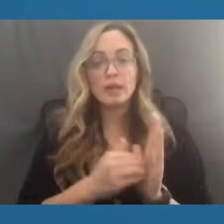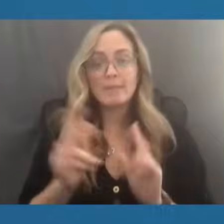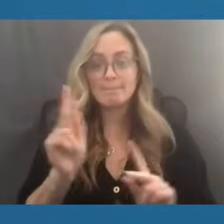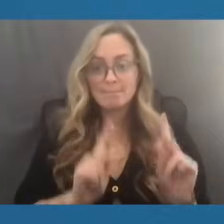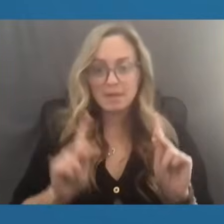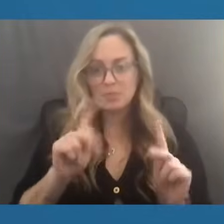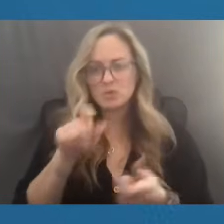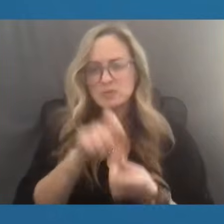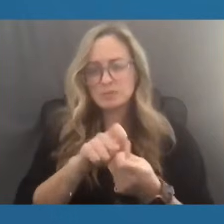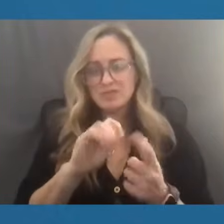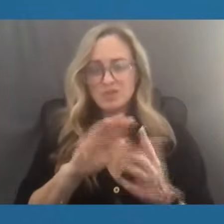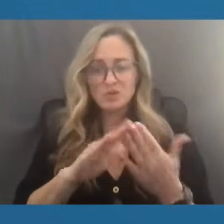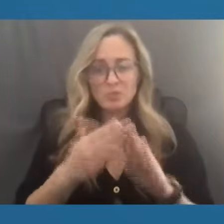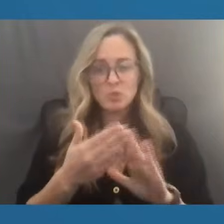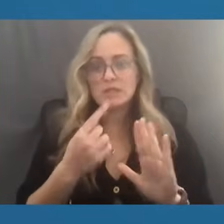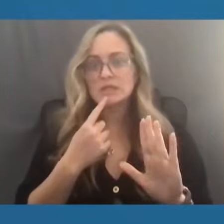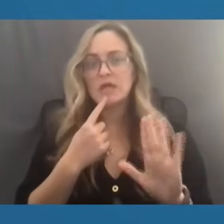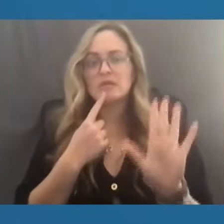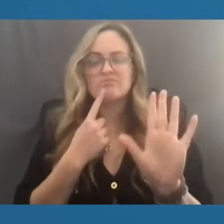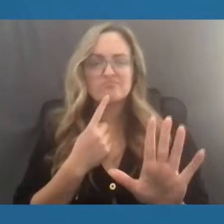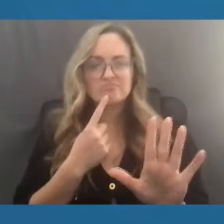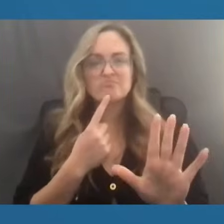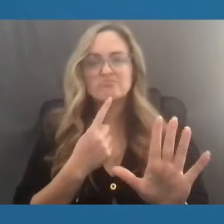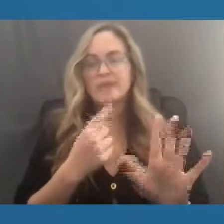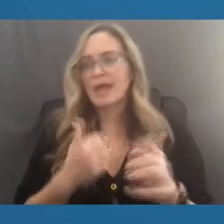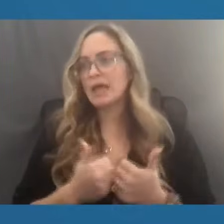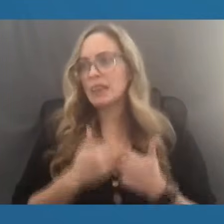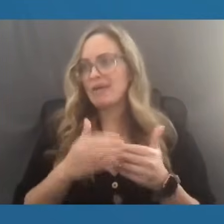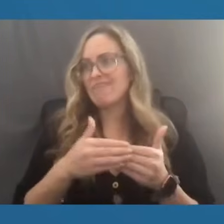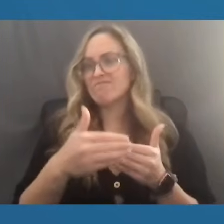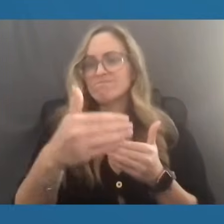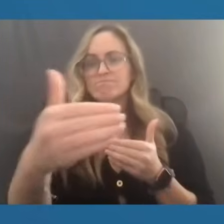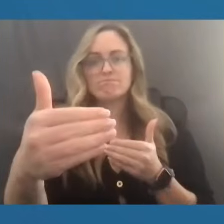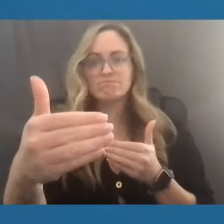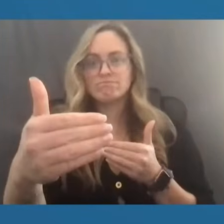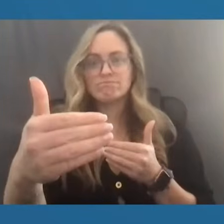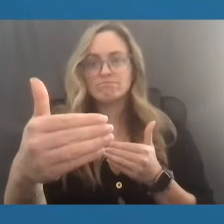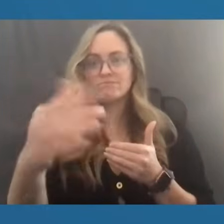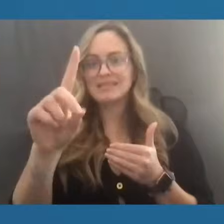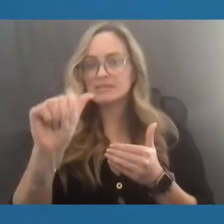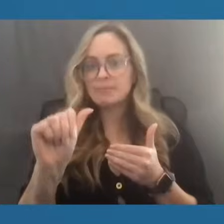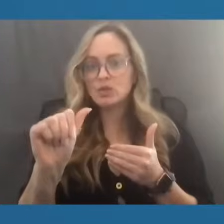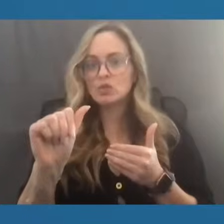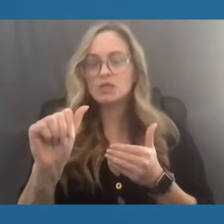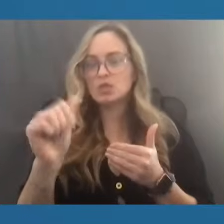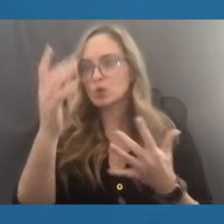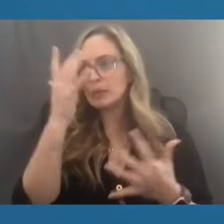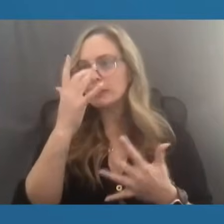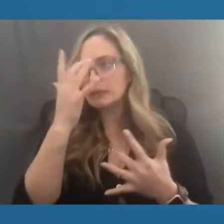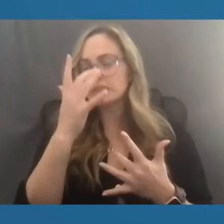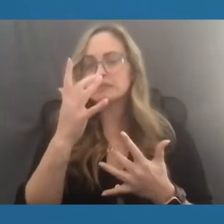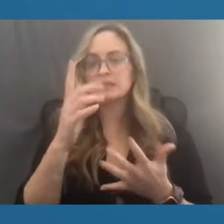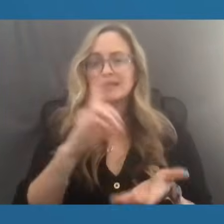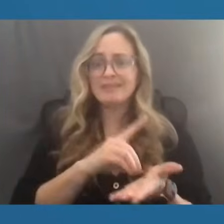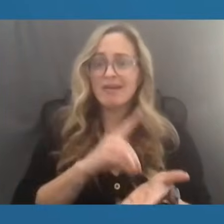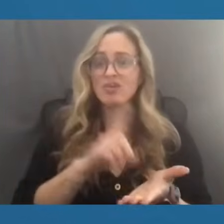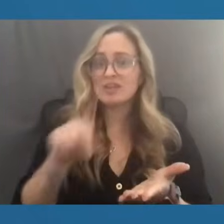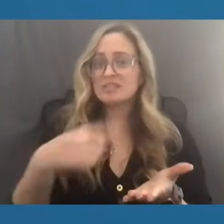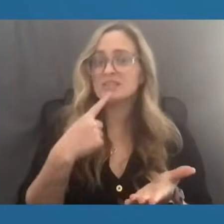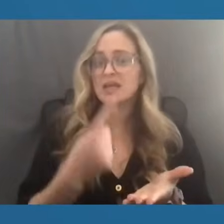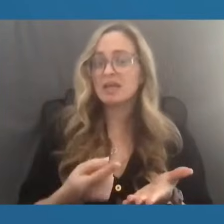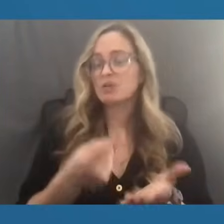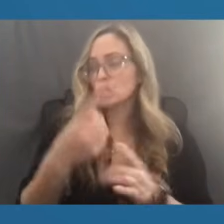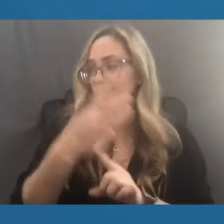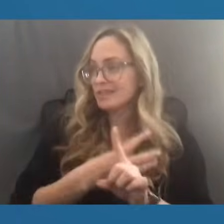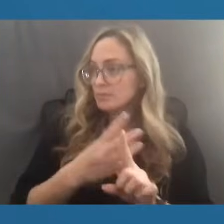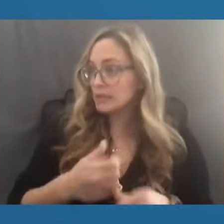certain communities who said, they've had a lifelong disability or illness, a doctor has to say you have 6 months to